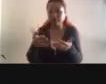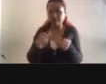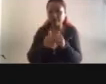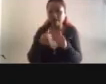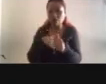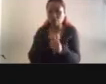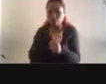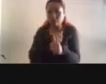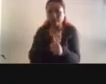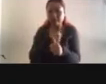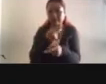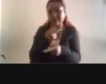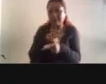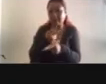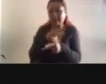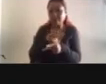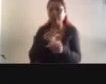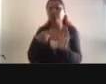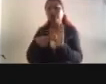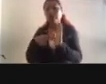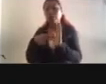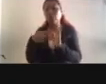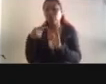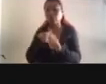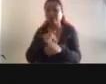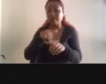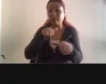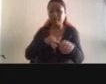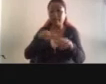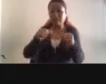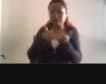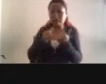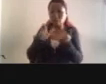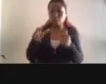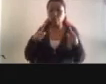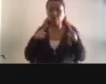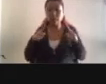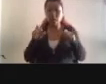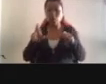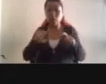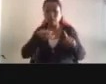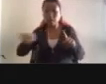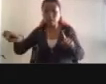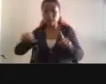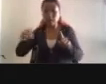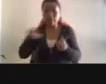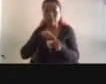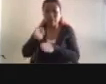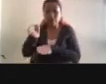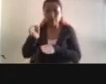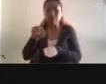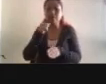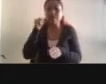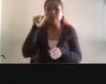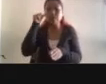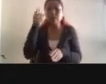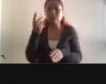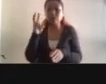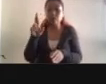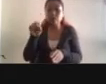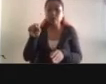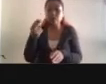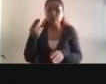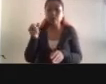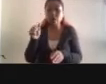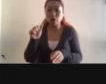of, say, after we leave the agency or retire or move on to a different field. And you heard Dr. Shaw yesterday talk about the TREAT Act,